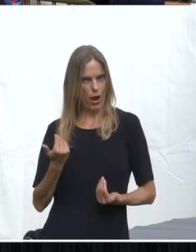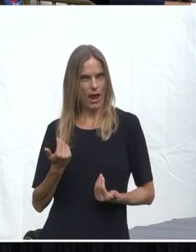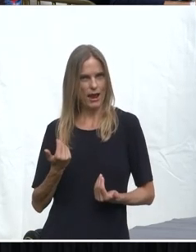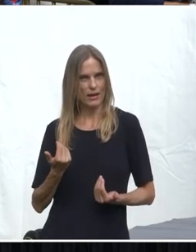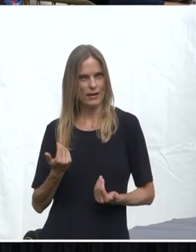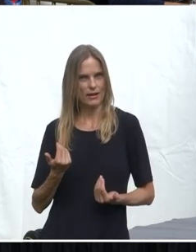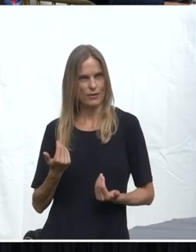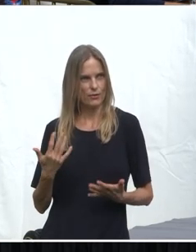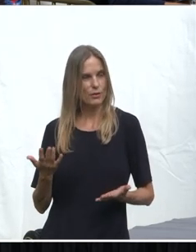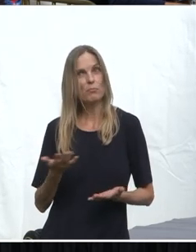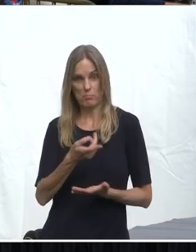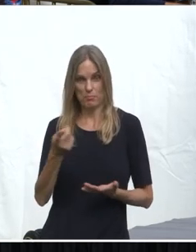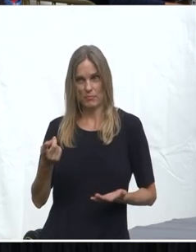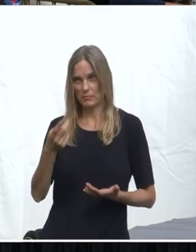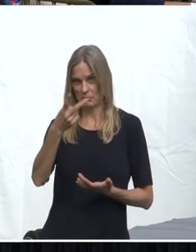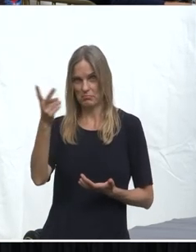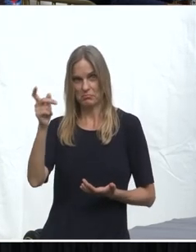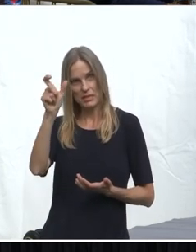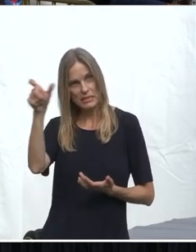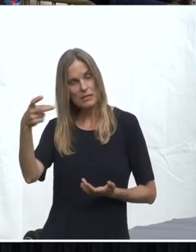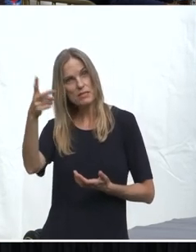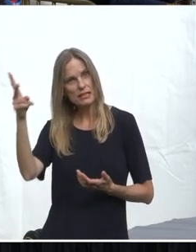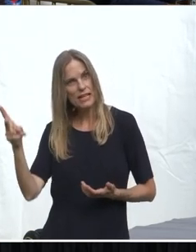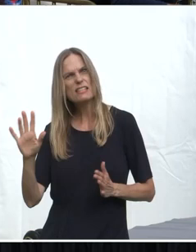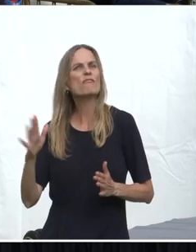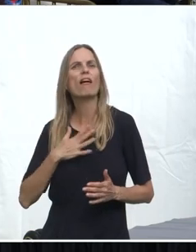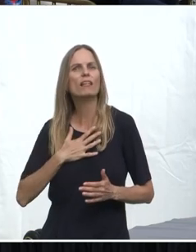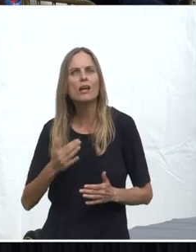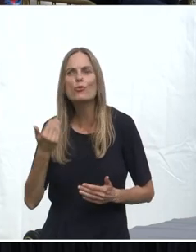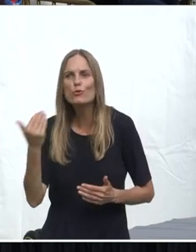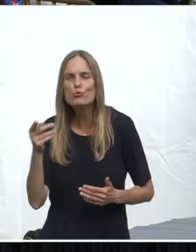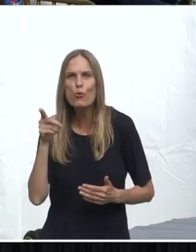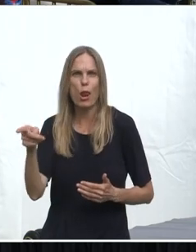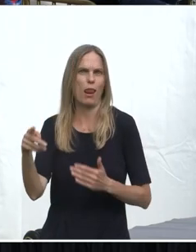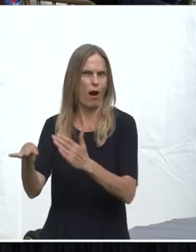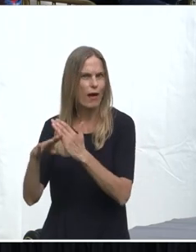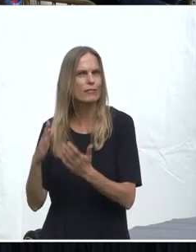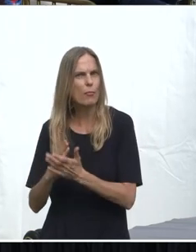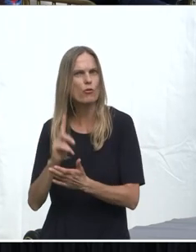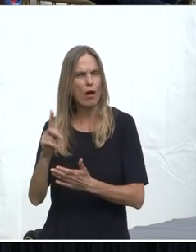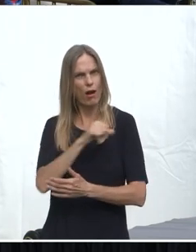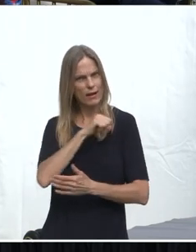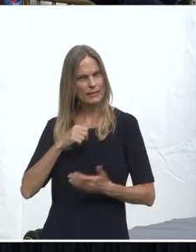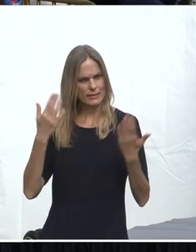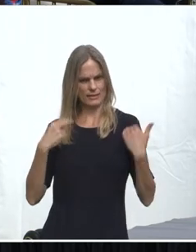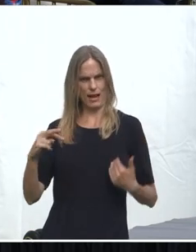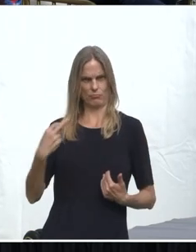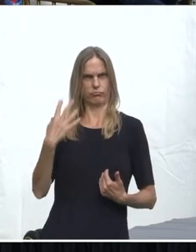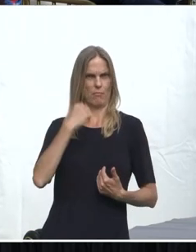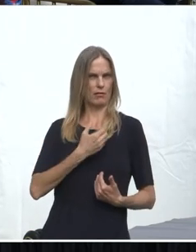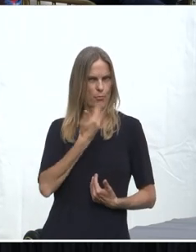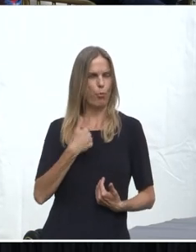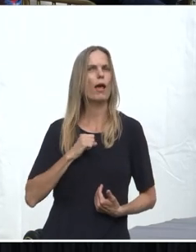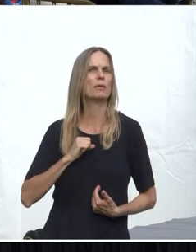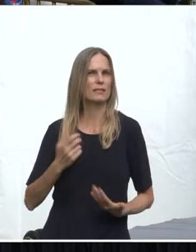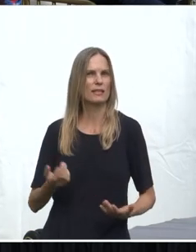very thankful to you women surrounding us, our partners and sisters and mothers. But what's behind that? I mean,